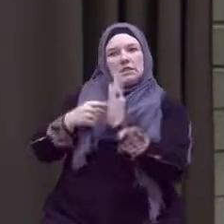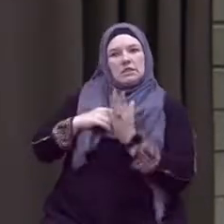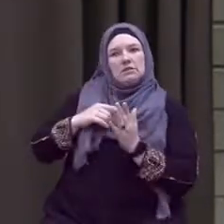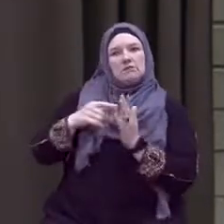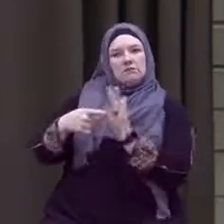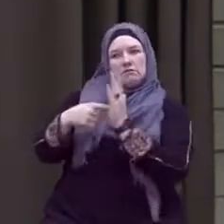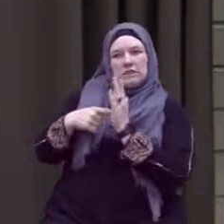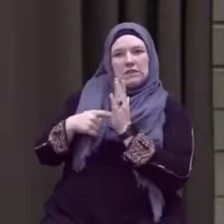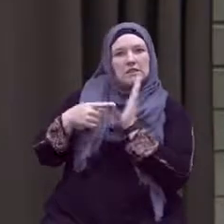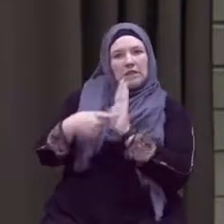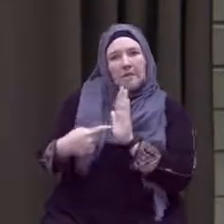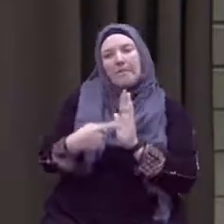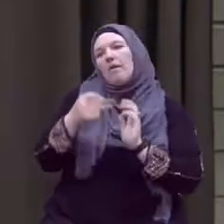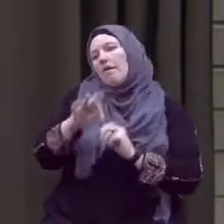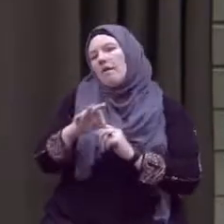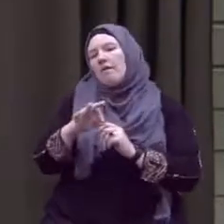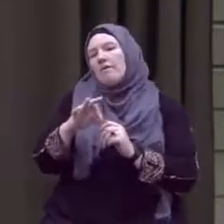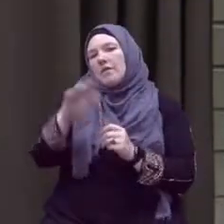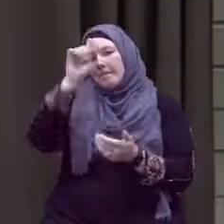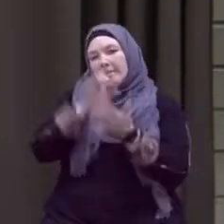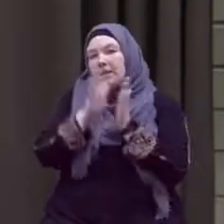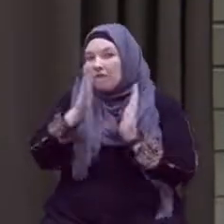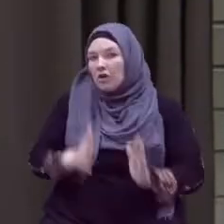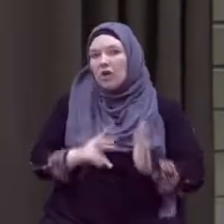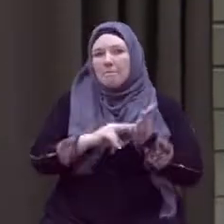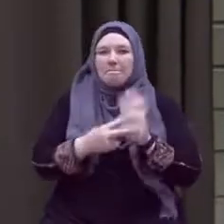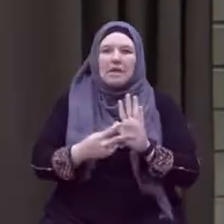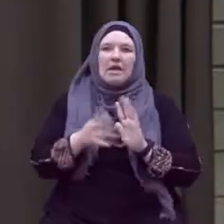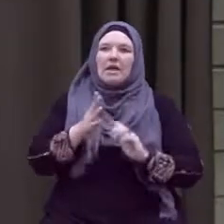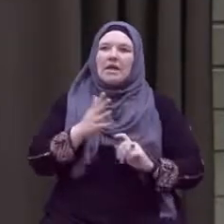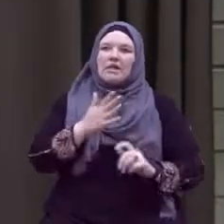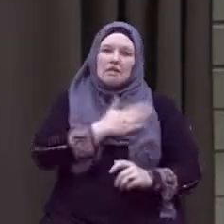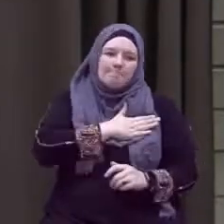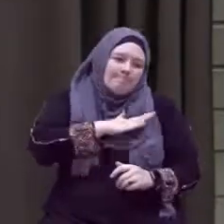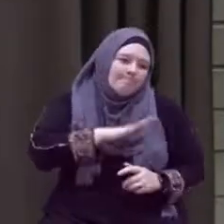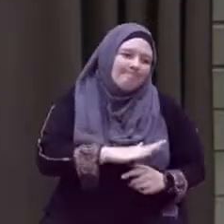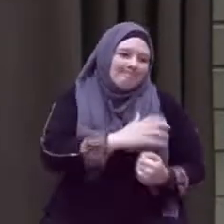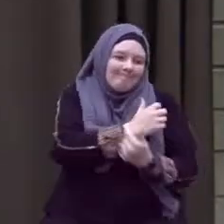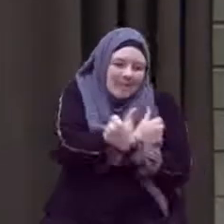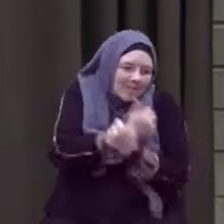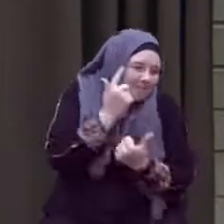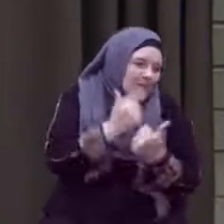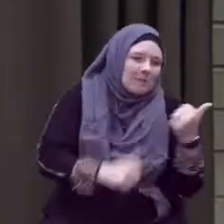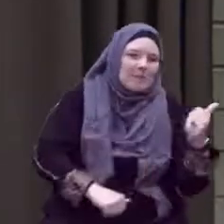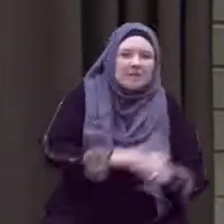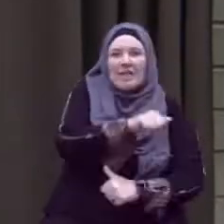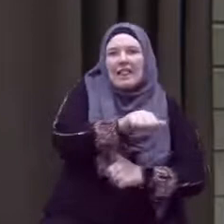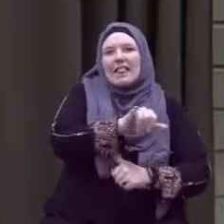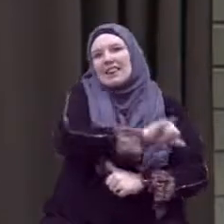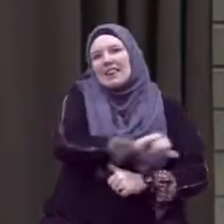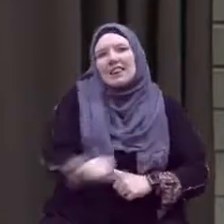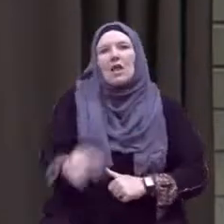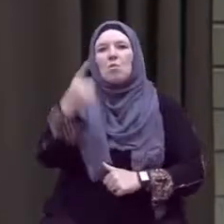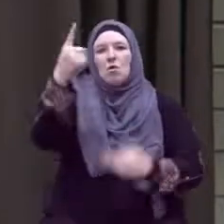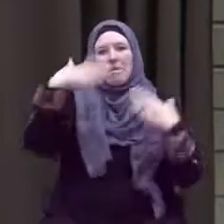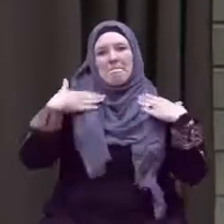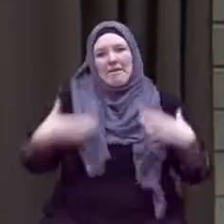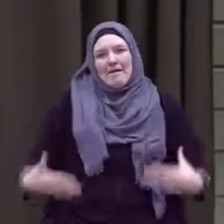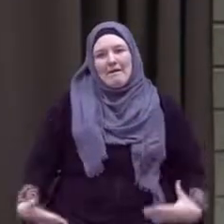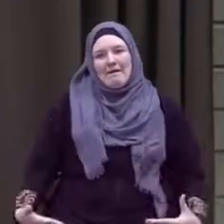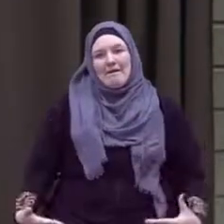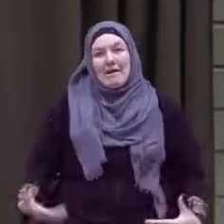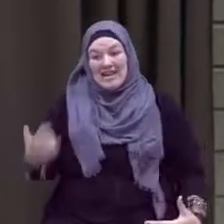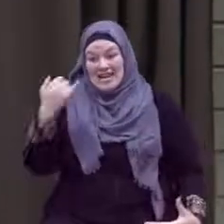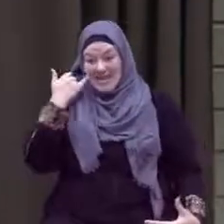believers in their compassionate love and attachment to each other is like that of one body.